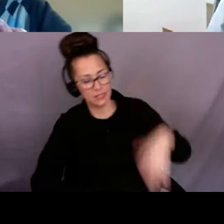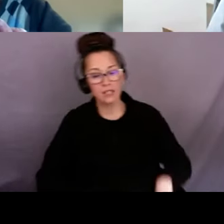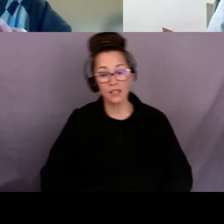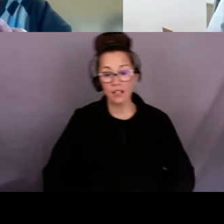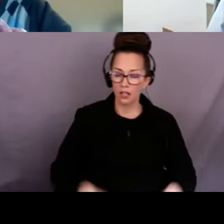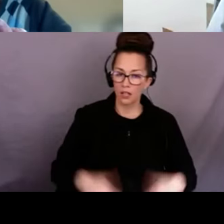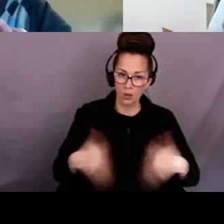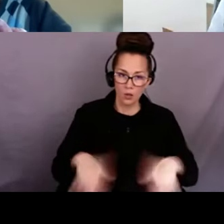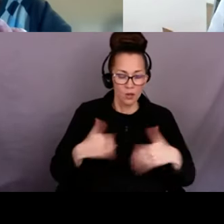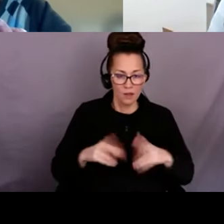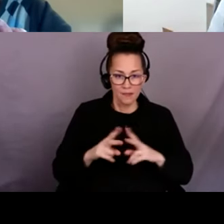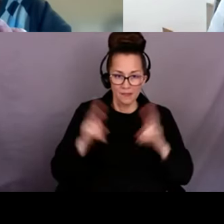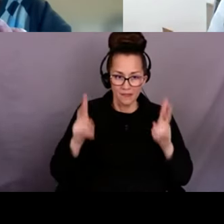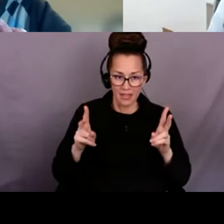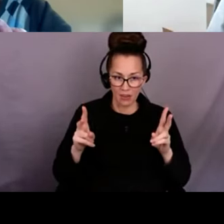very